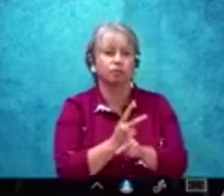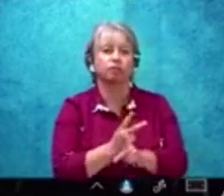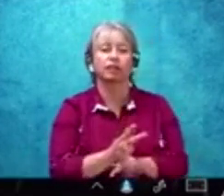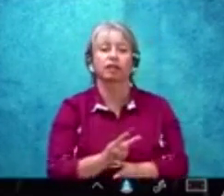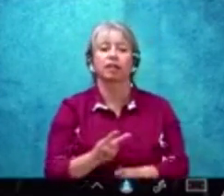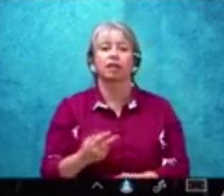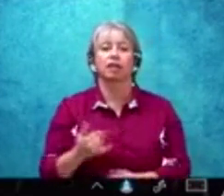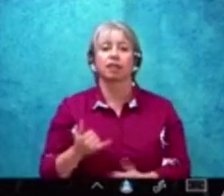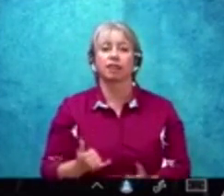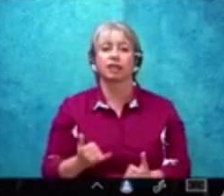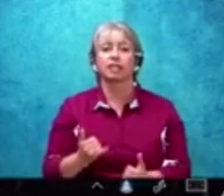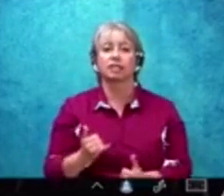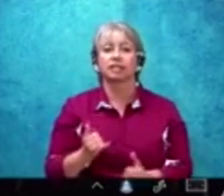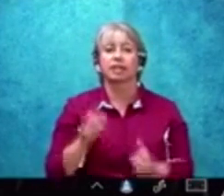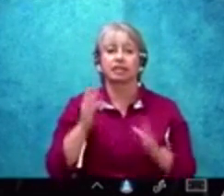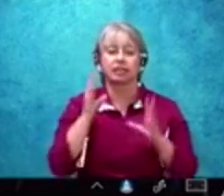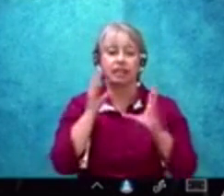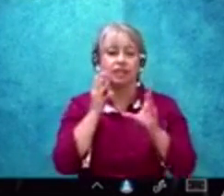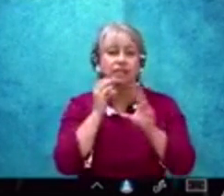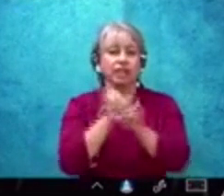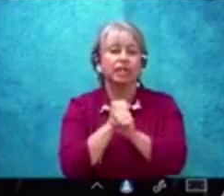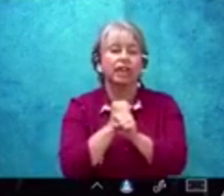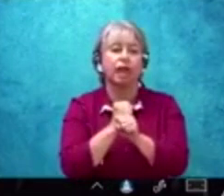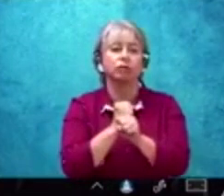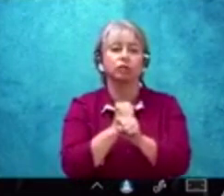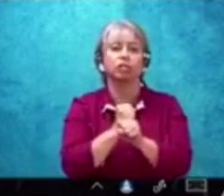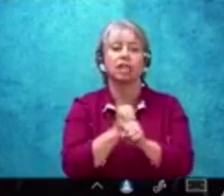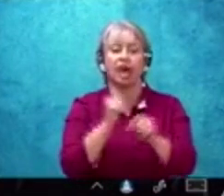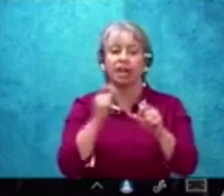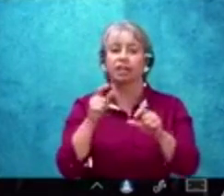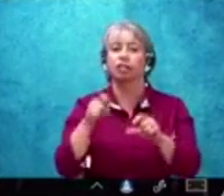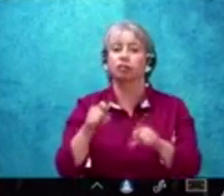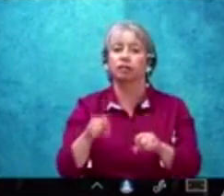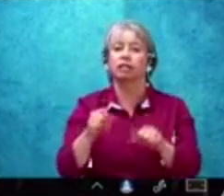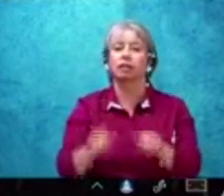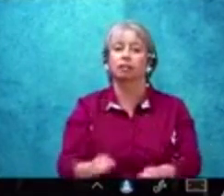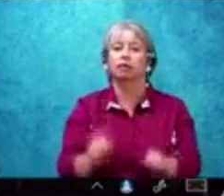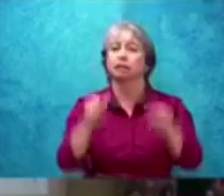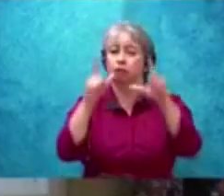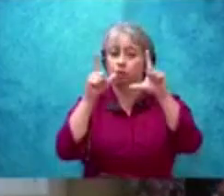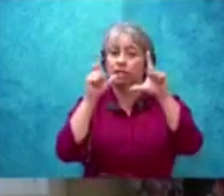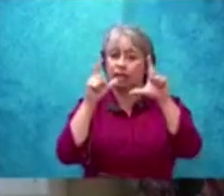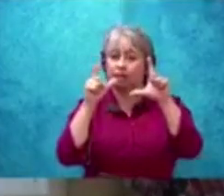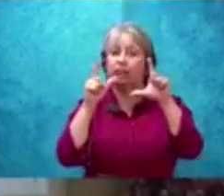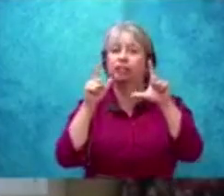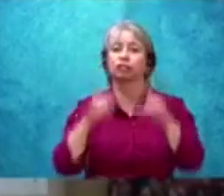slide, so if you have your device and you want to capture this, you could take a quick snap of what we did.